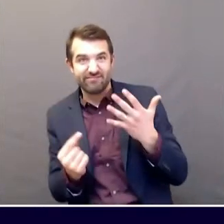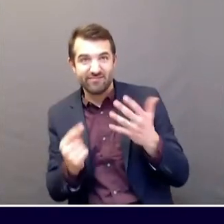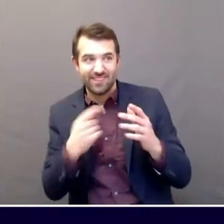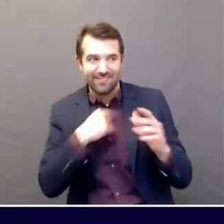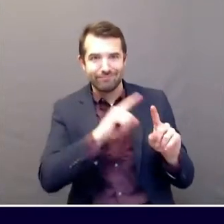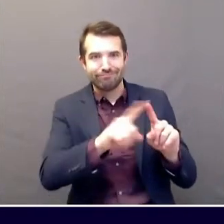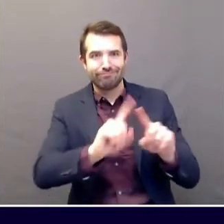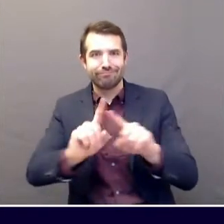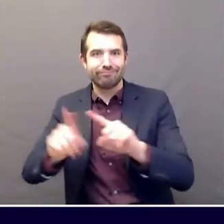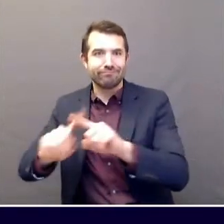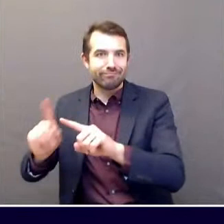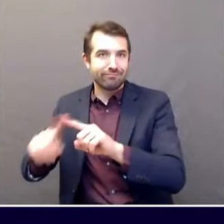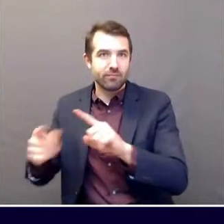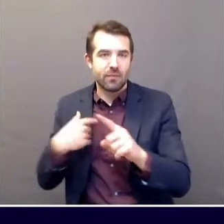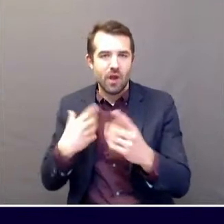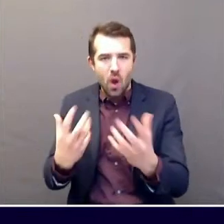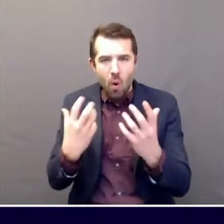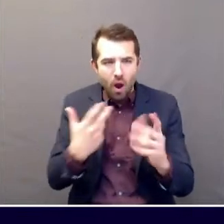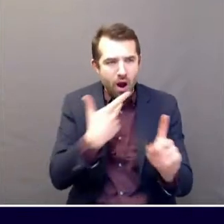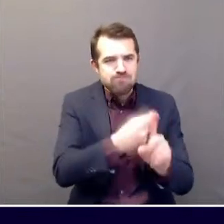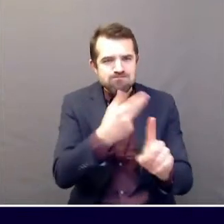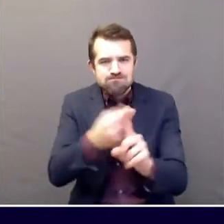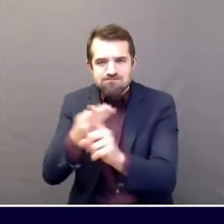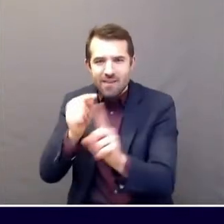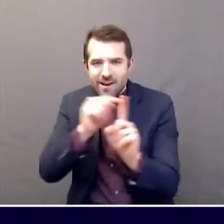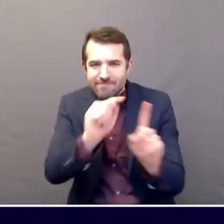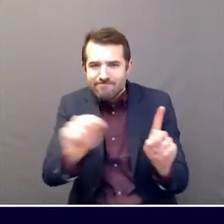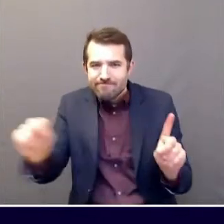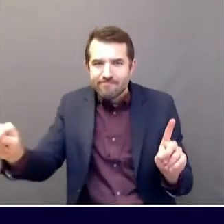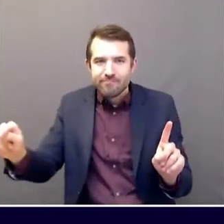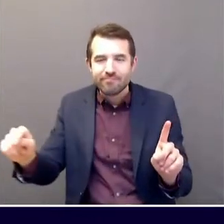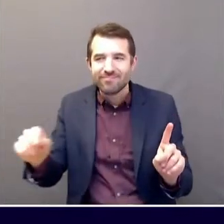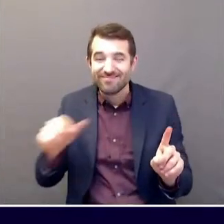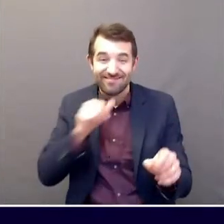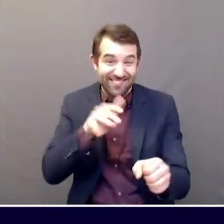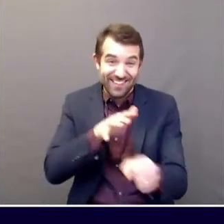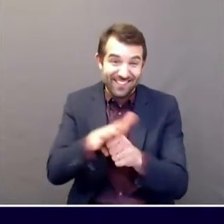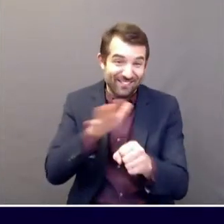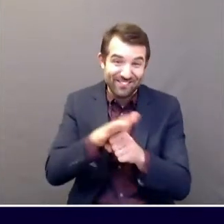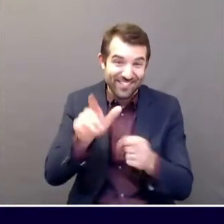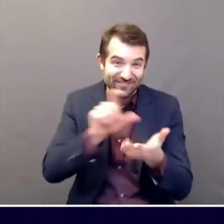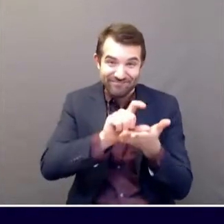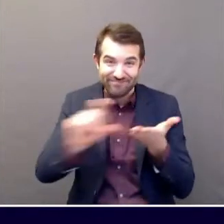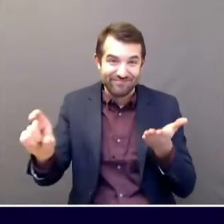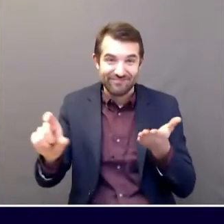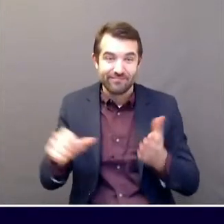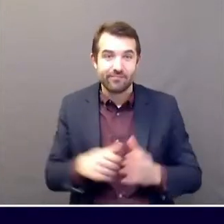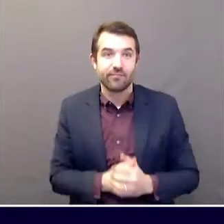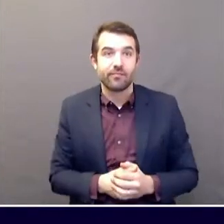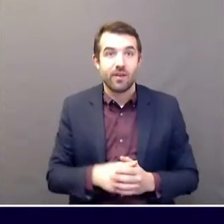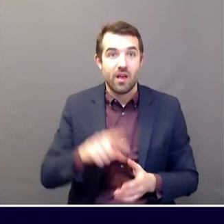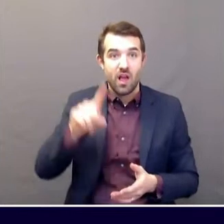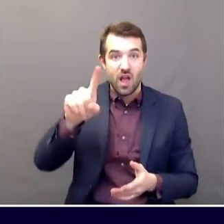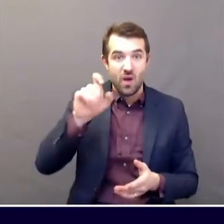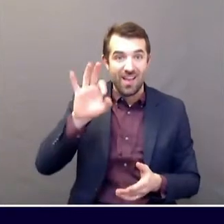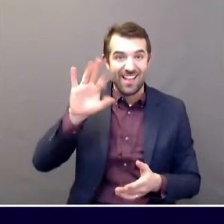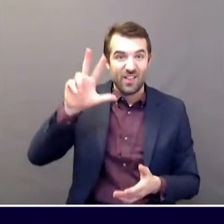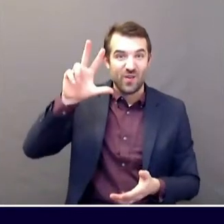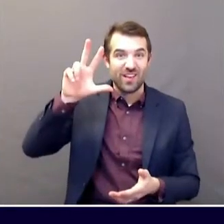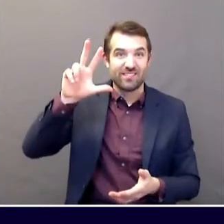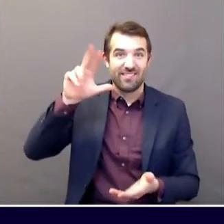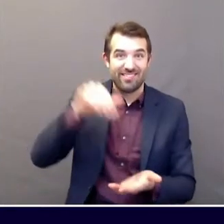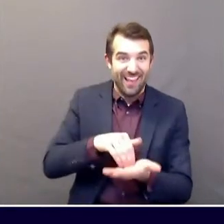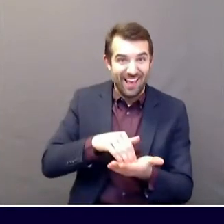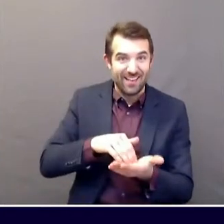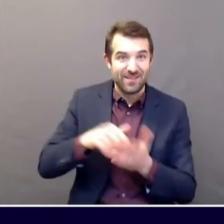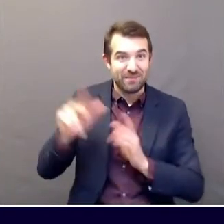yeah, we'd love to do that now, but we don't have enough vaccine. There's about 193,000 people, if I remember correctly, in Maine who are